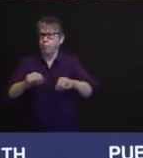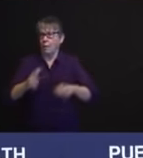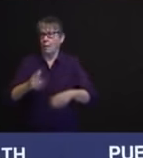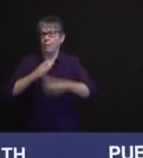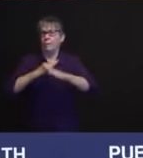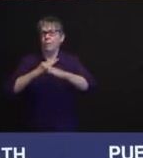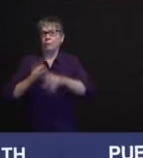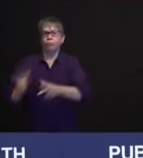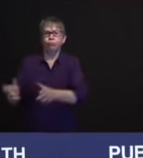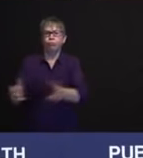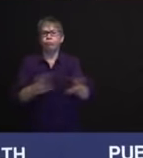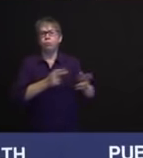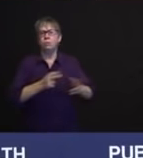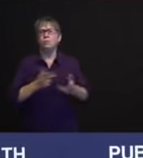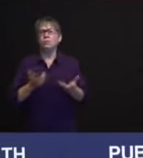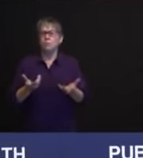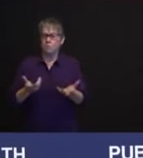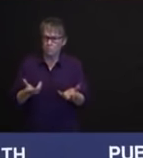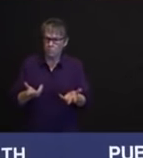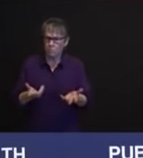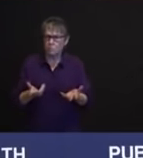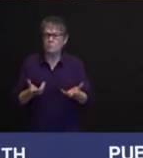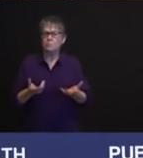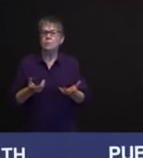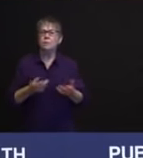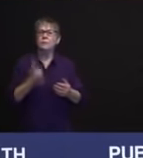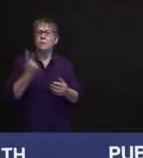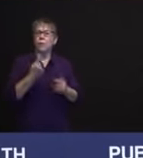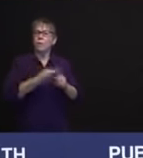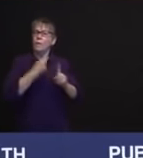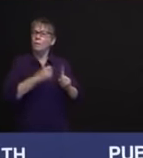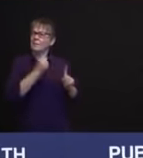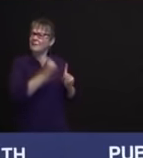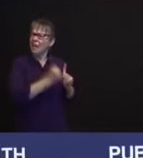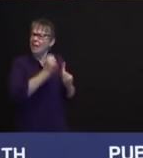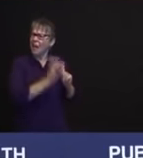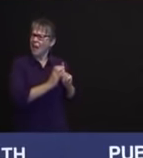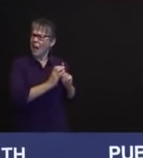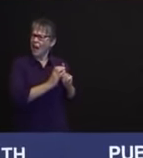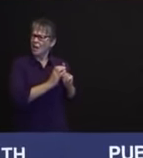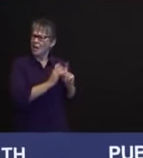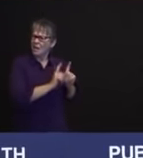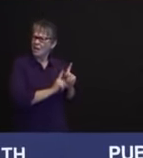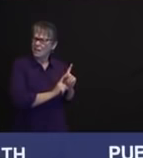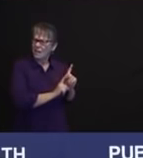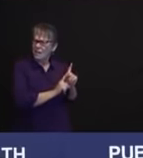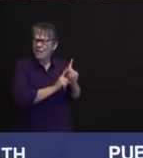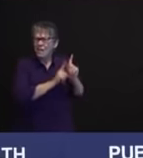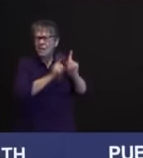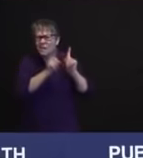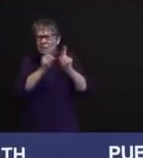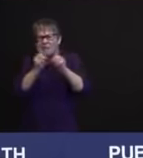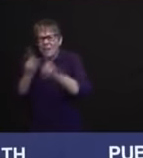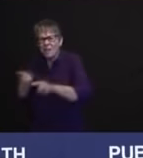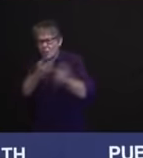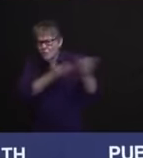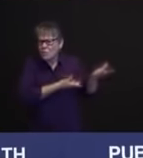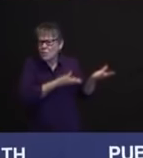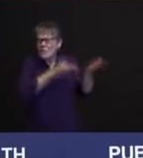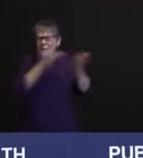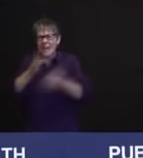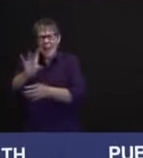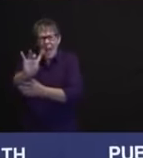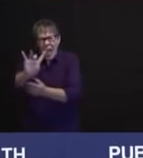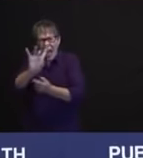had come up from South Carolina, 8 brand new handguns that would have been on the streets of Trenton had that task force not been